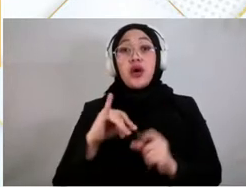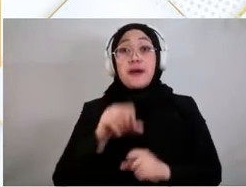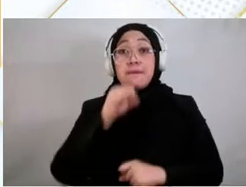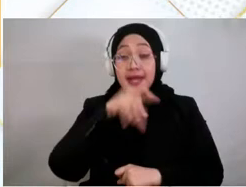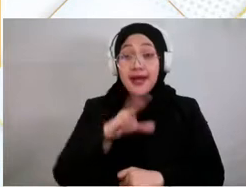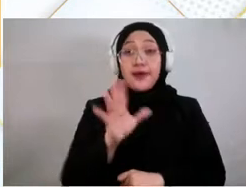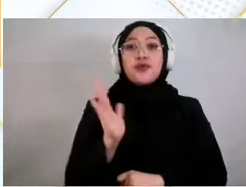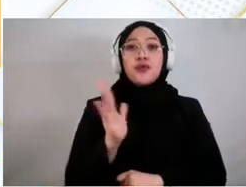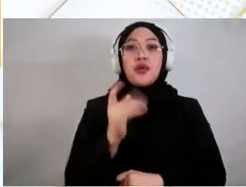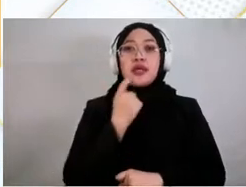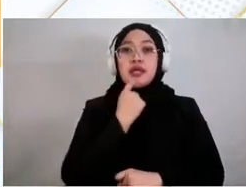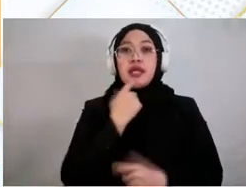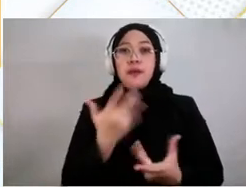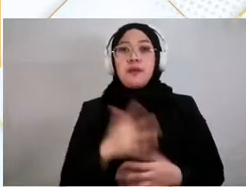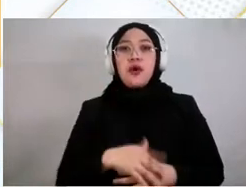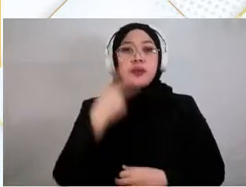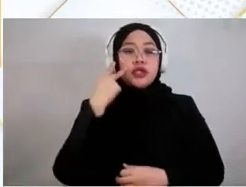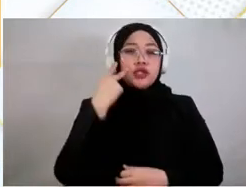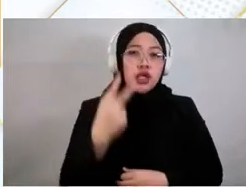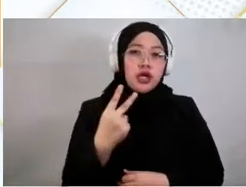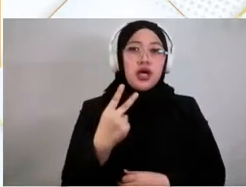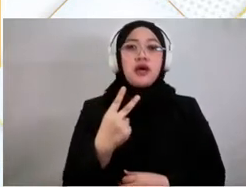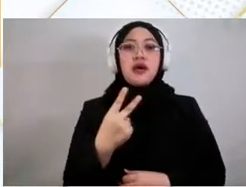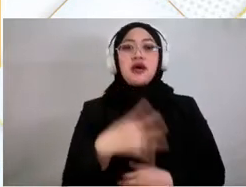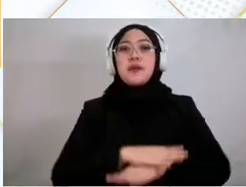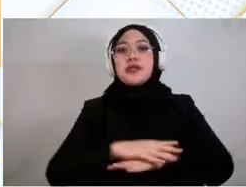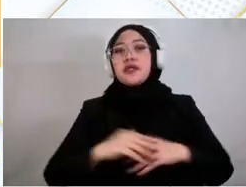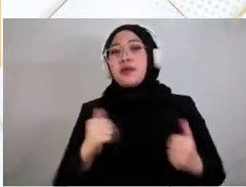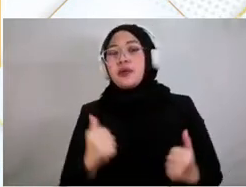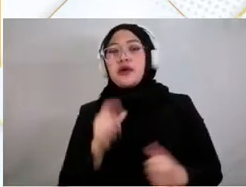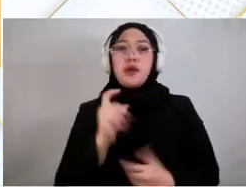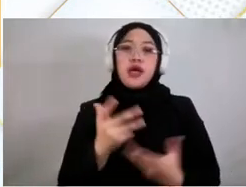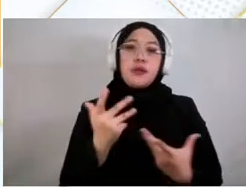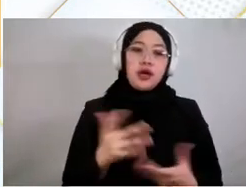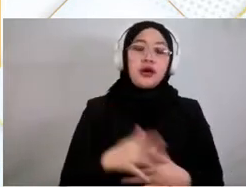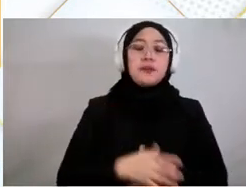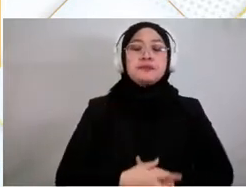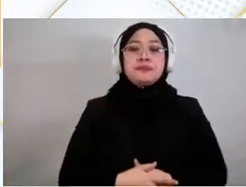about the peacekeeping operations and then security and stability.